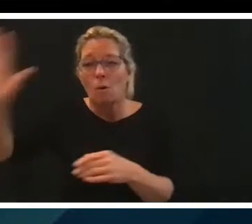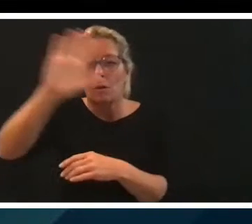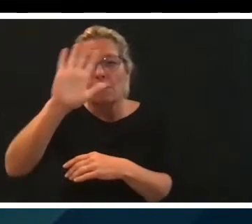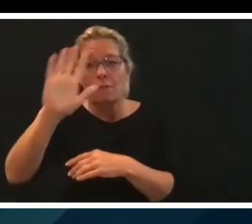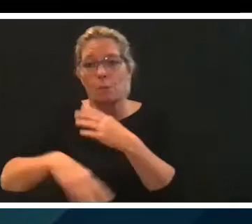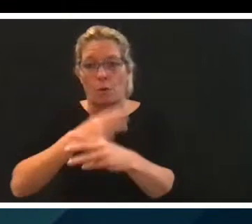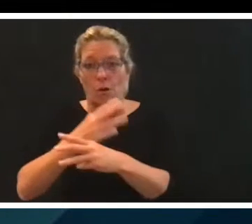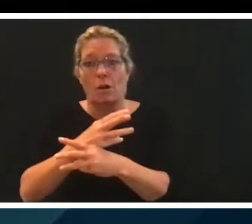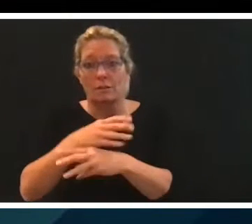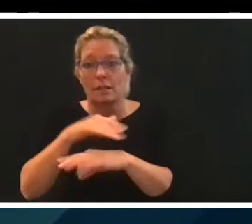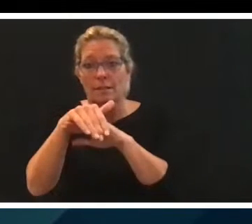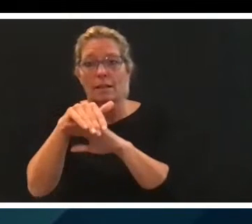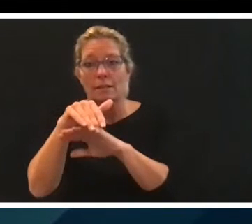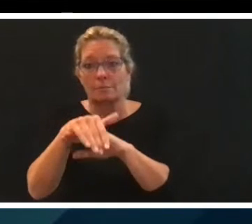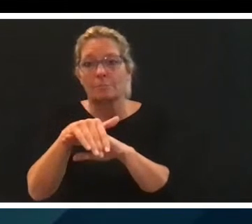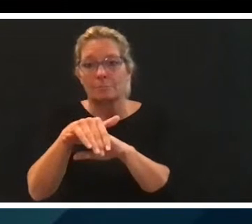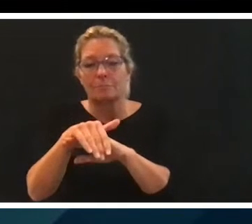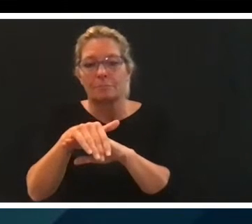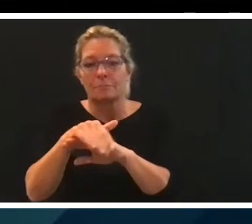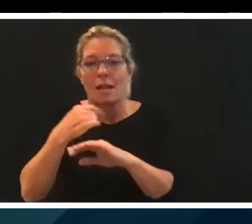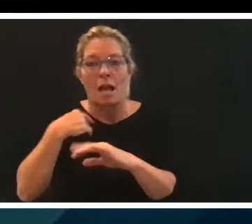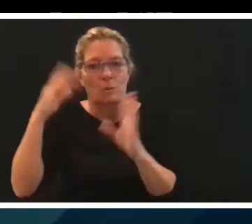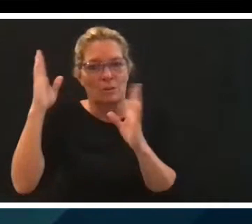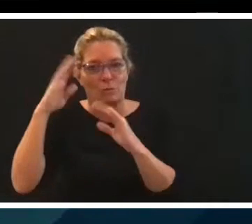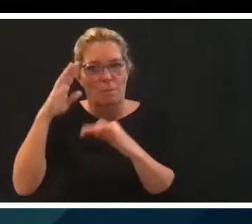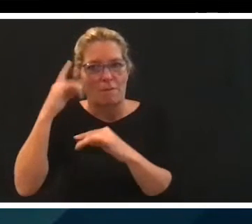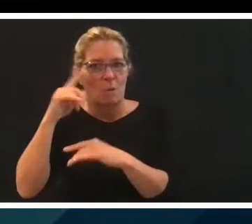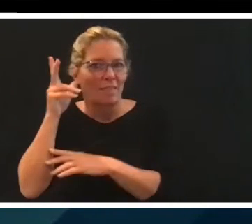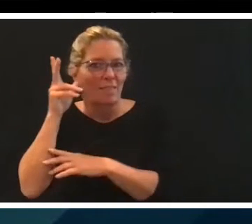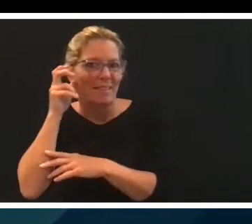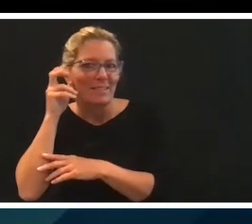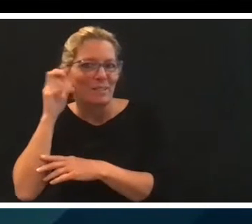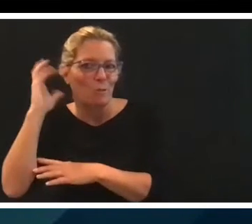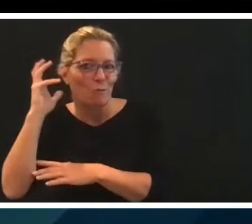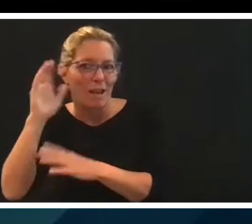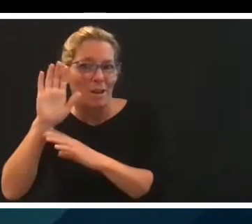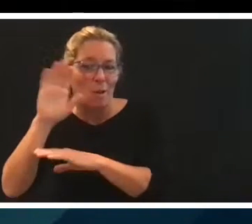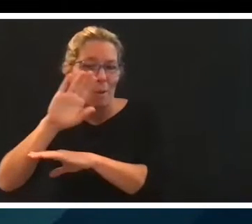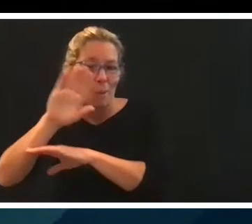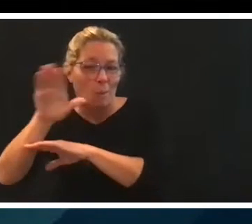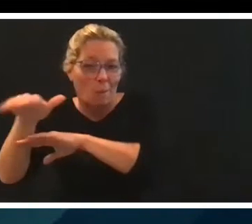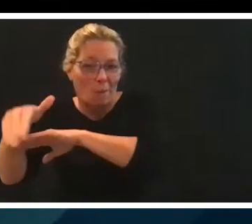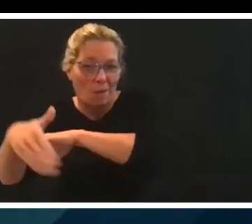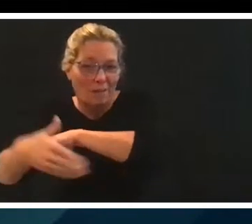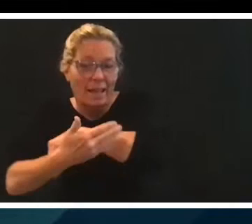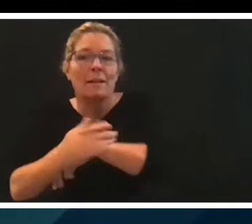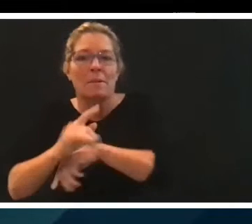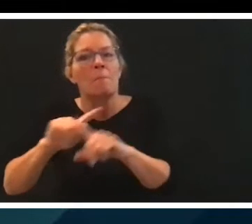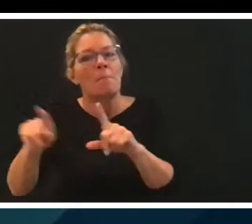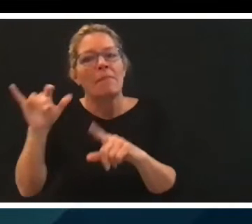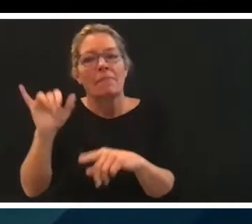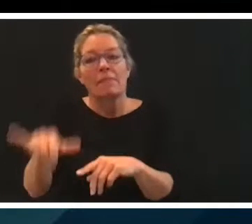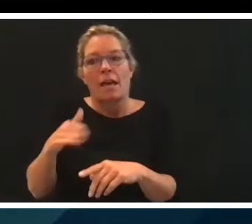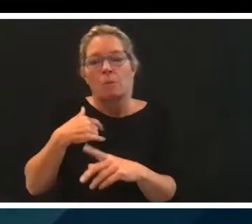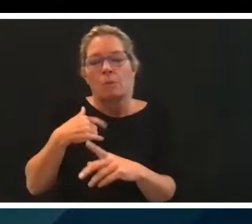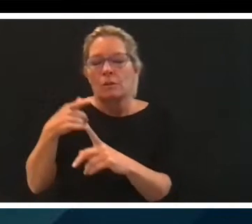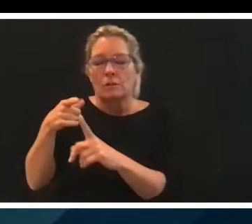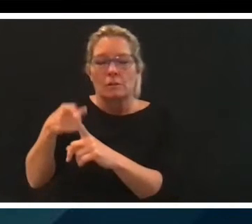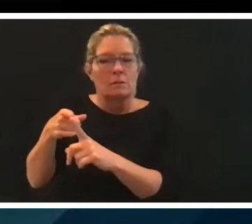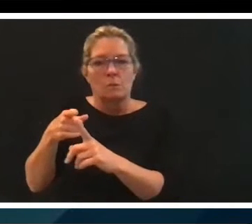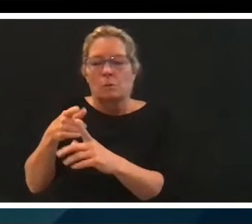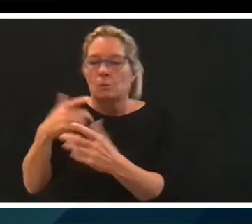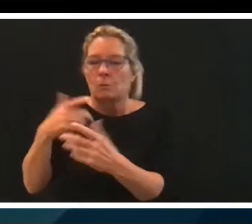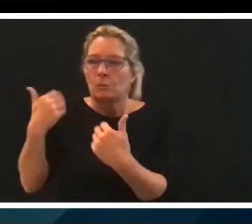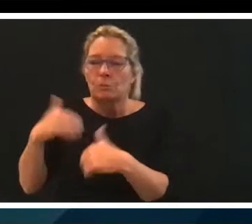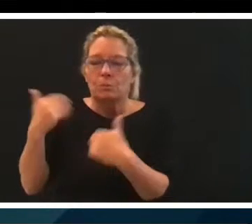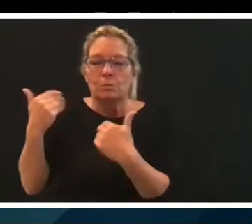at night. I mean, I used to get in trouble for that, but that was a big thing for me was radio and hearing